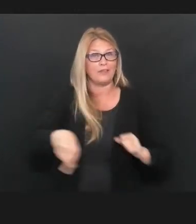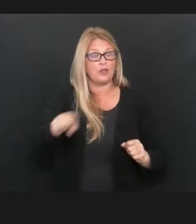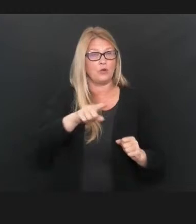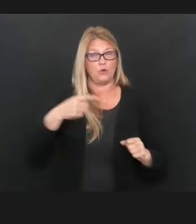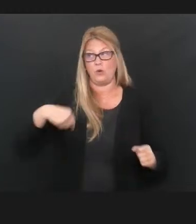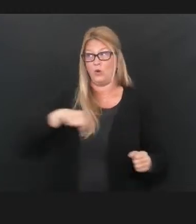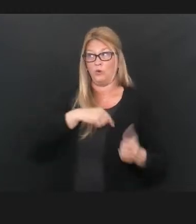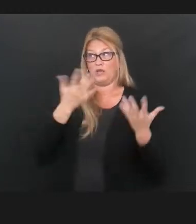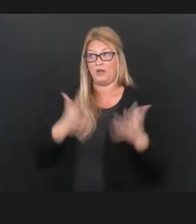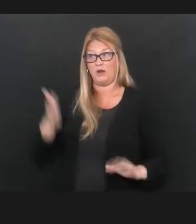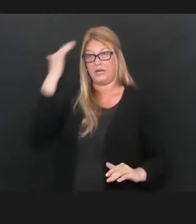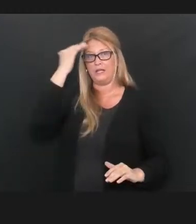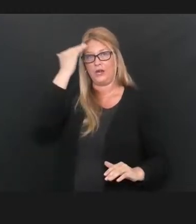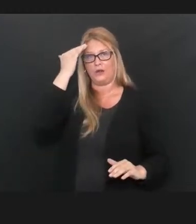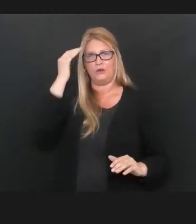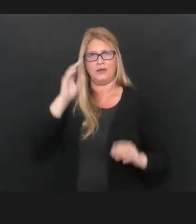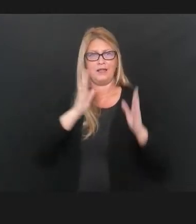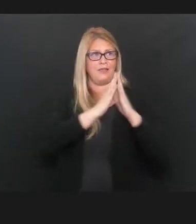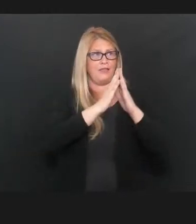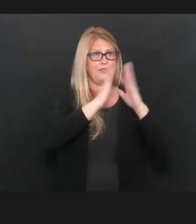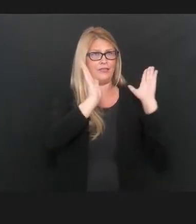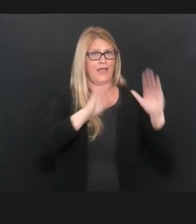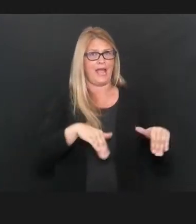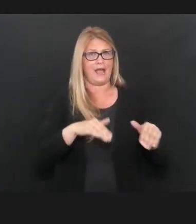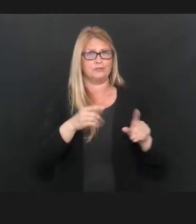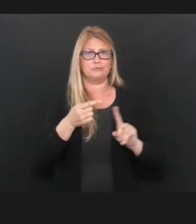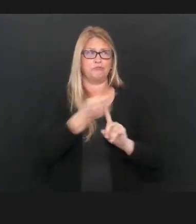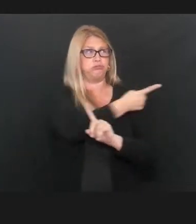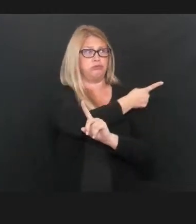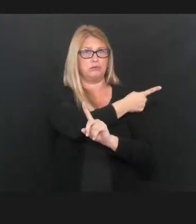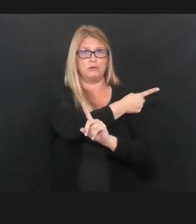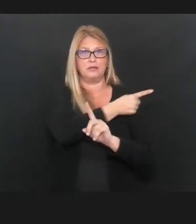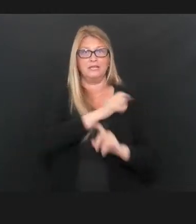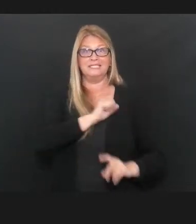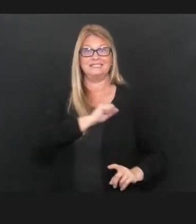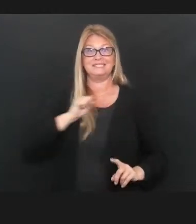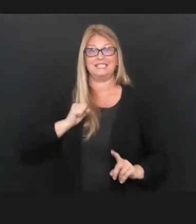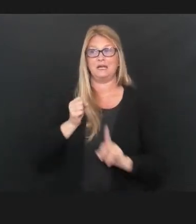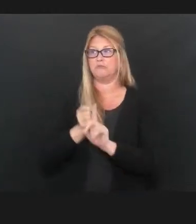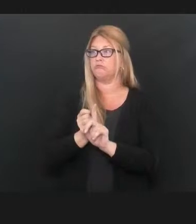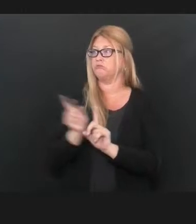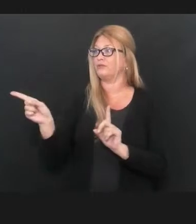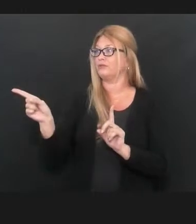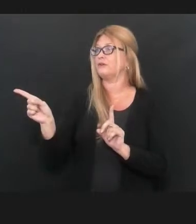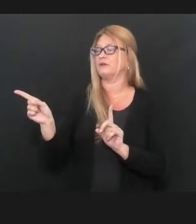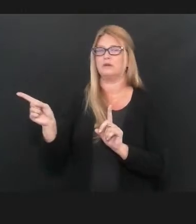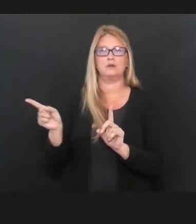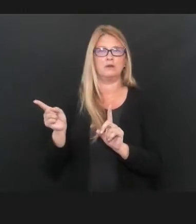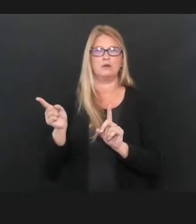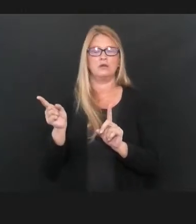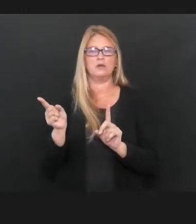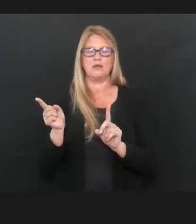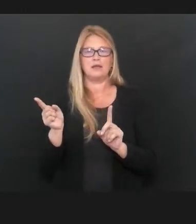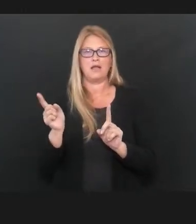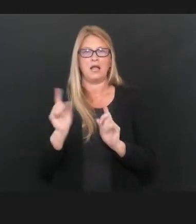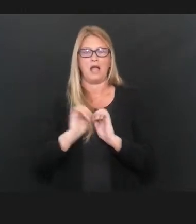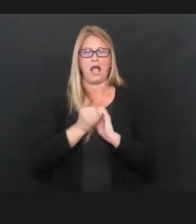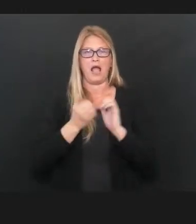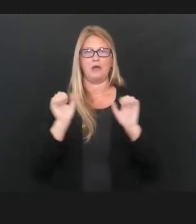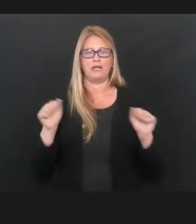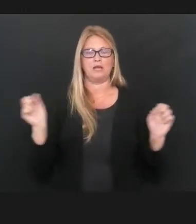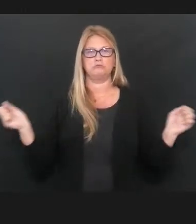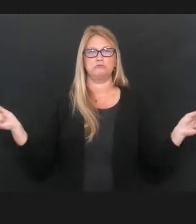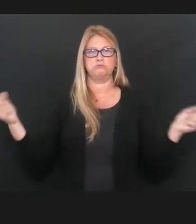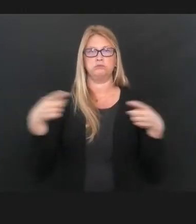was going on with it? The House went in a total different direction. The Senate is going in a total different direction. And from what we